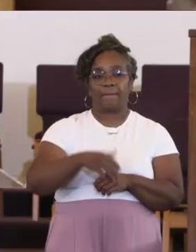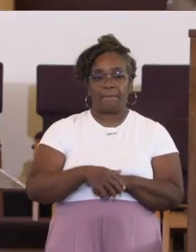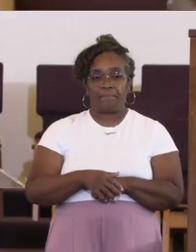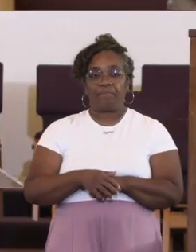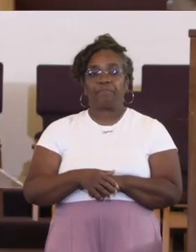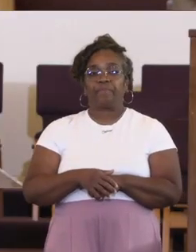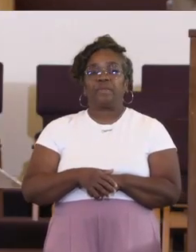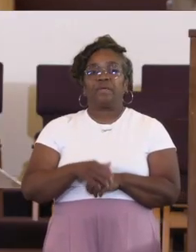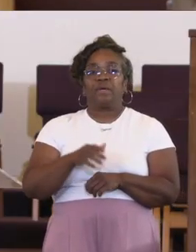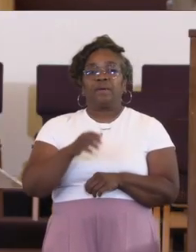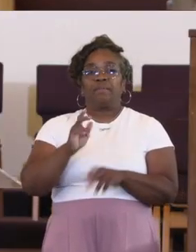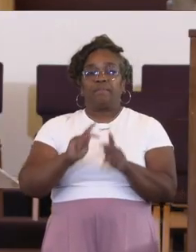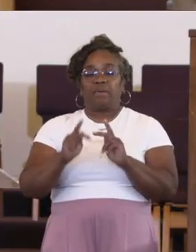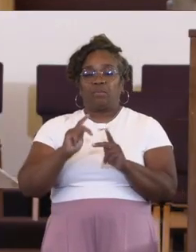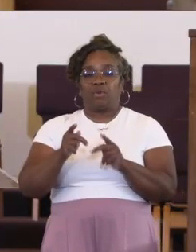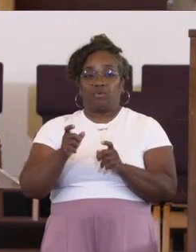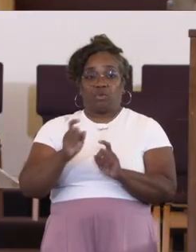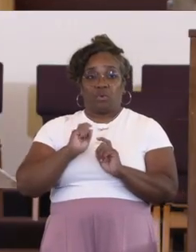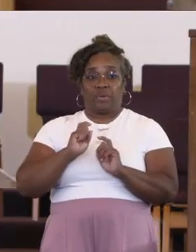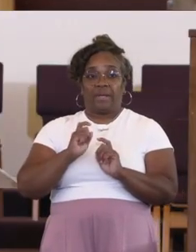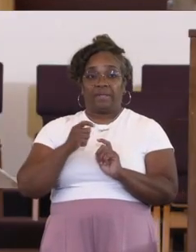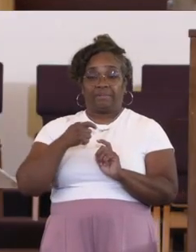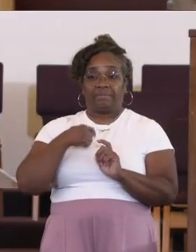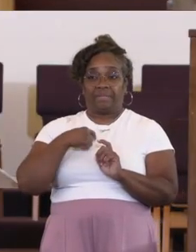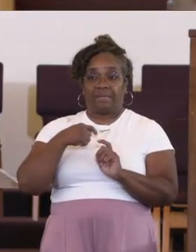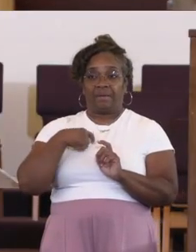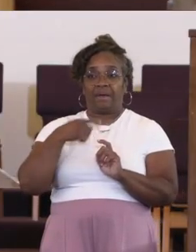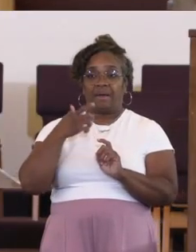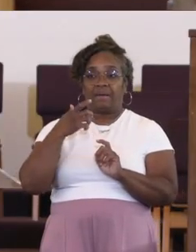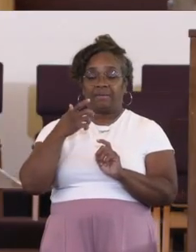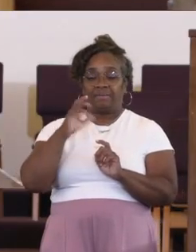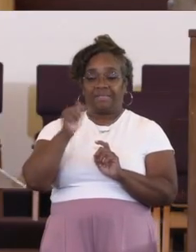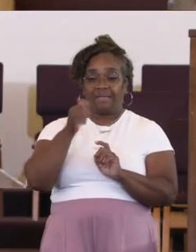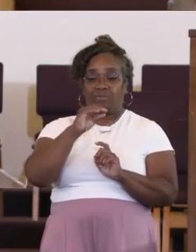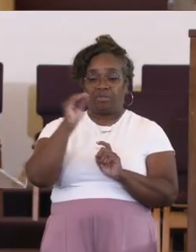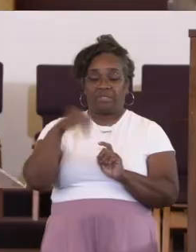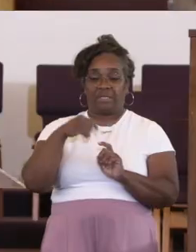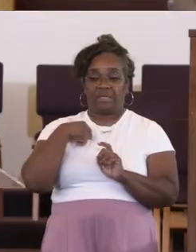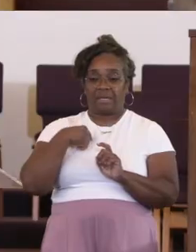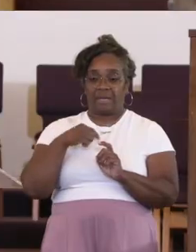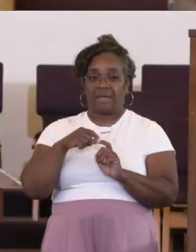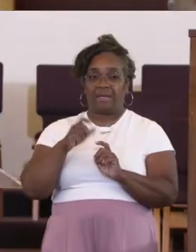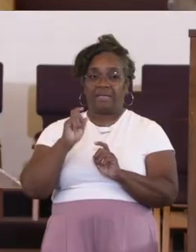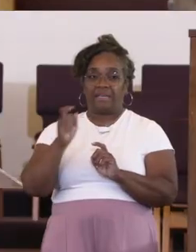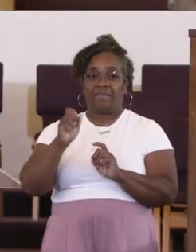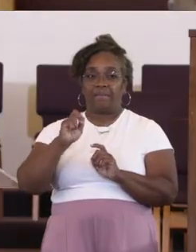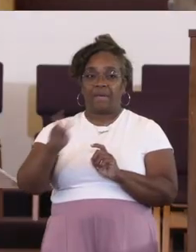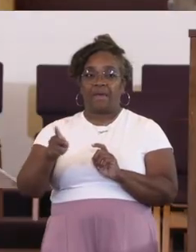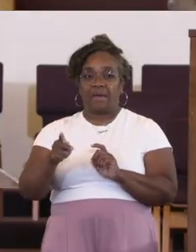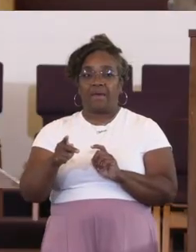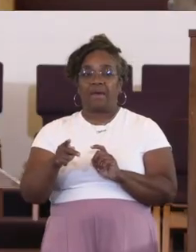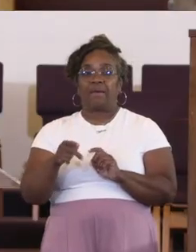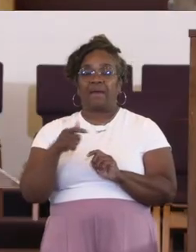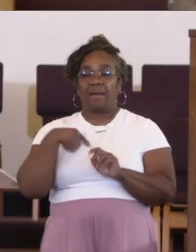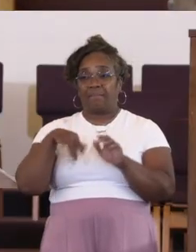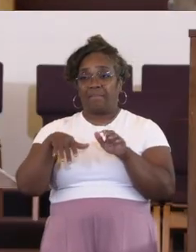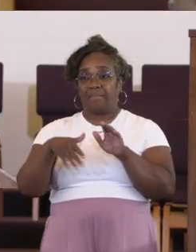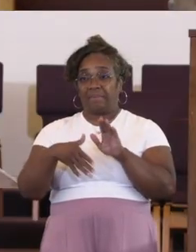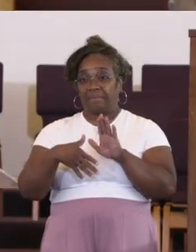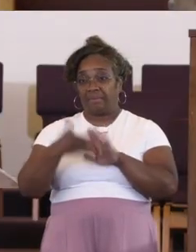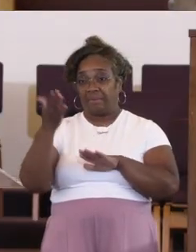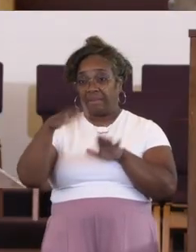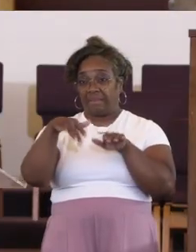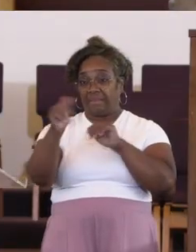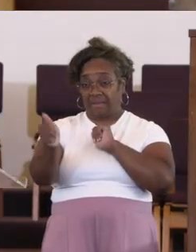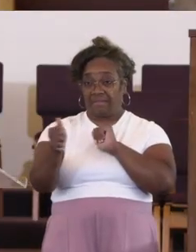take 10% and give it back. I got some bus tickets, 10 bus tickets. I'm about to leave right after I do the public comment. So if anybody raise their hand real